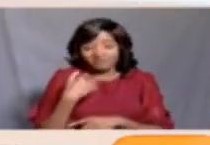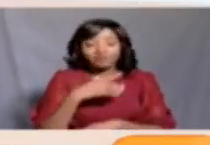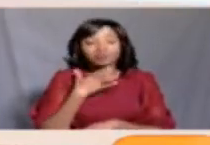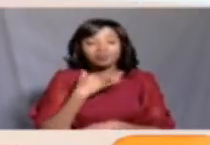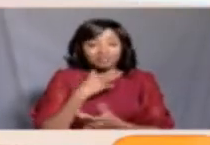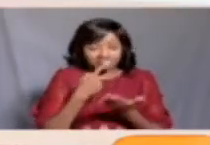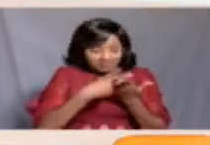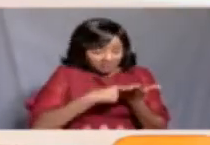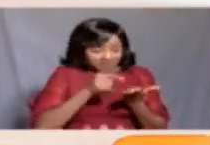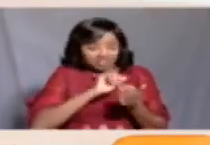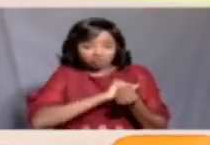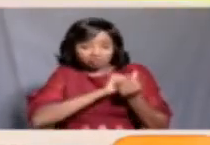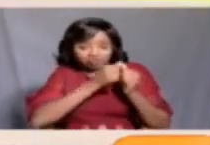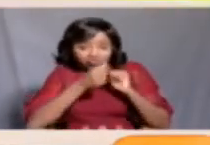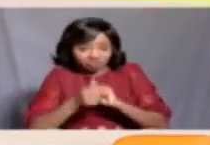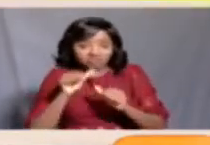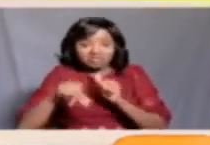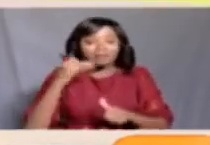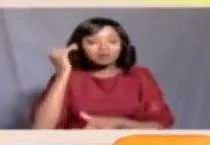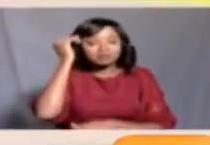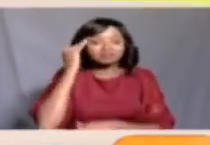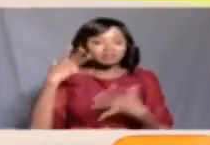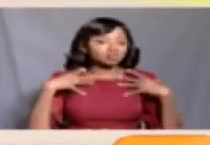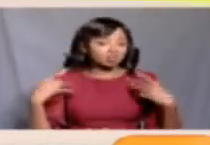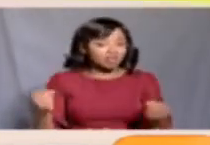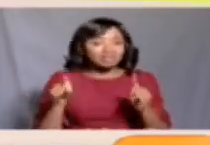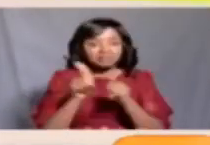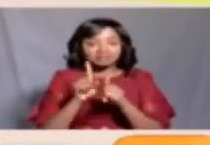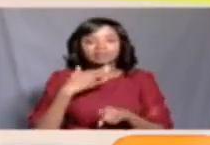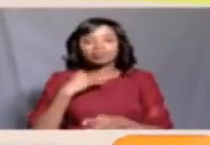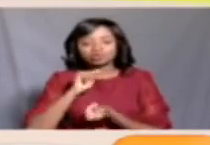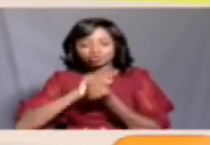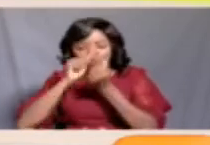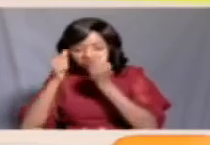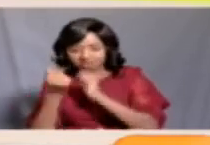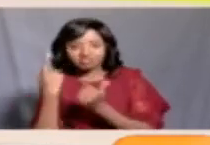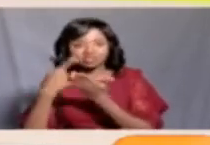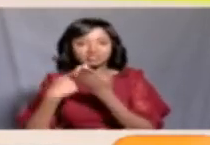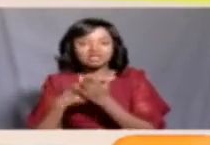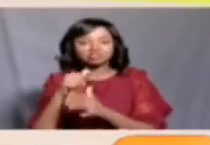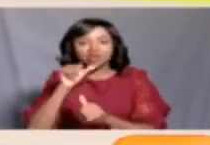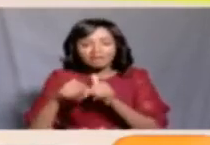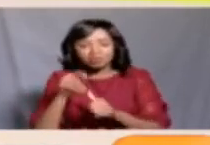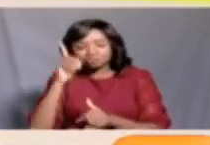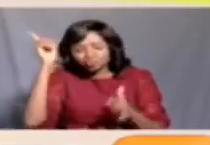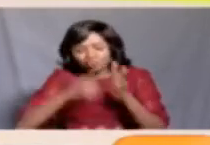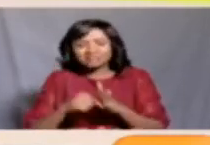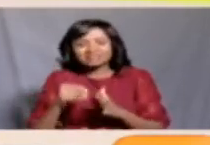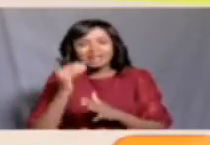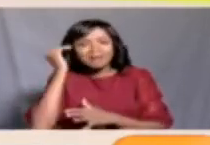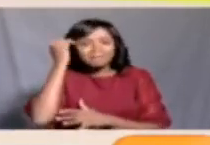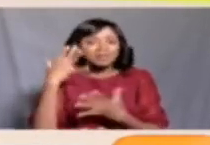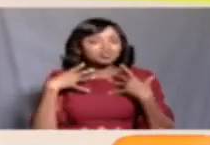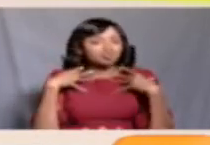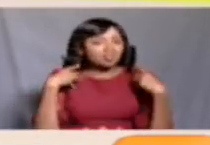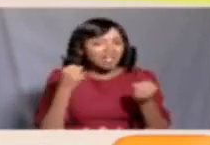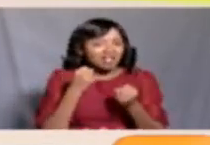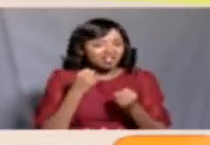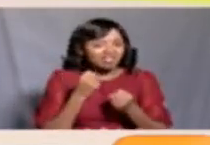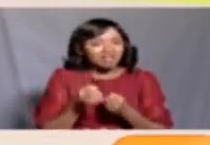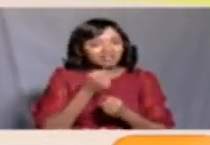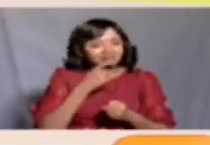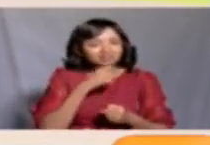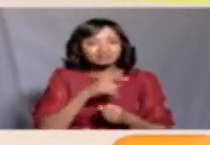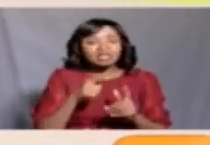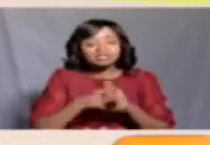the conversation about mental illness, we also need to change the conversation about where mental health treatment happens. Absolutely. And that begins